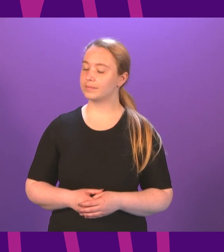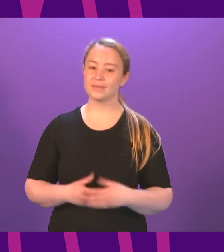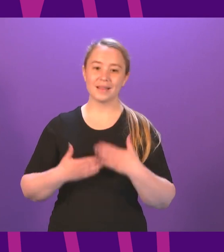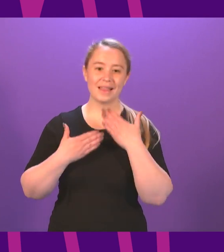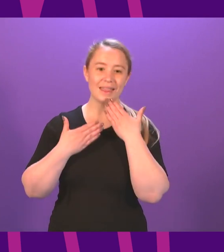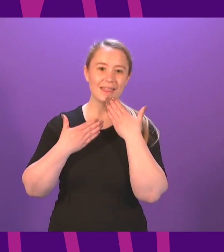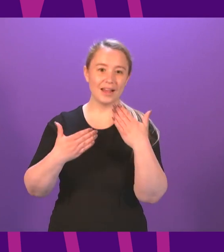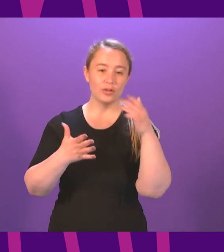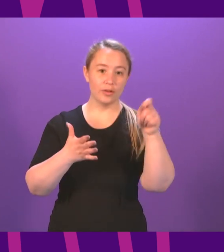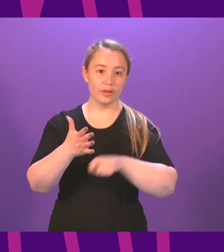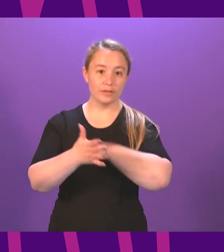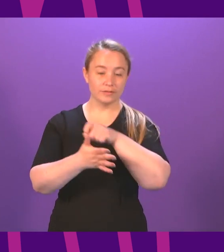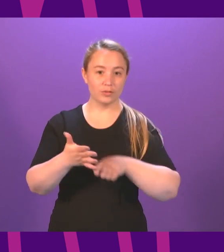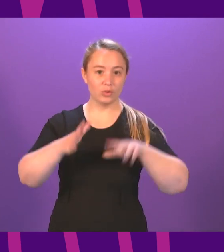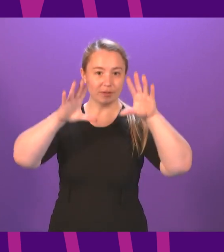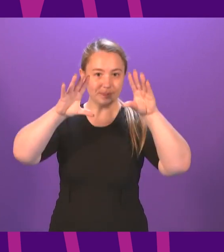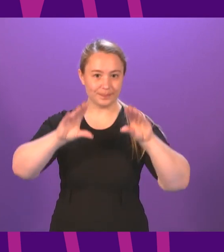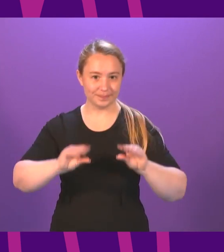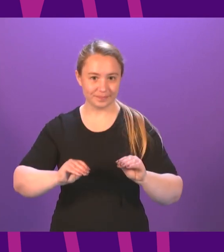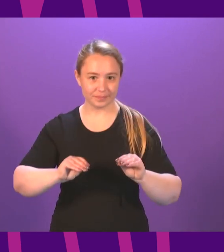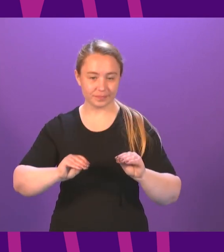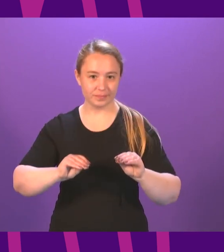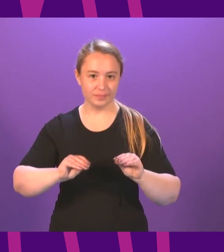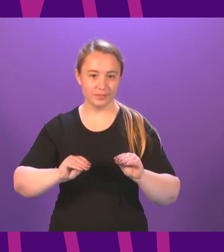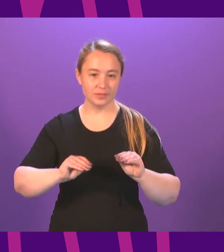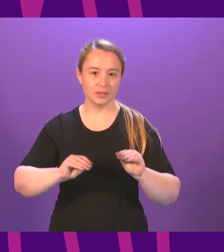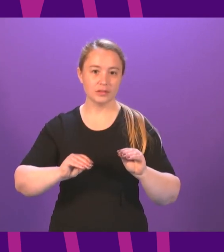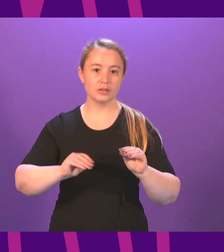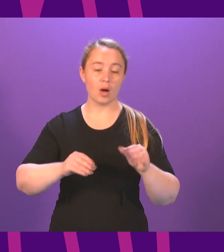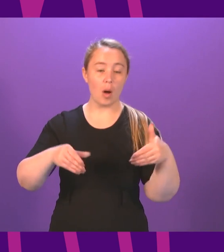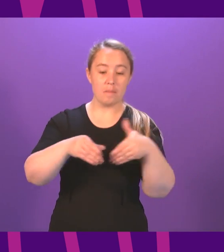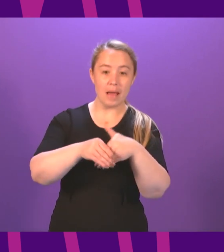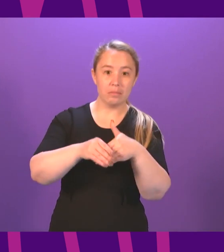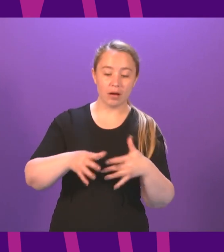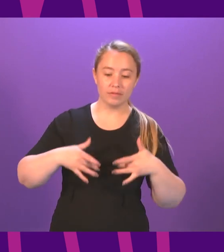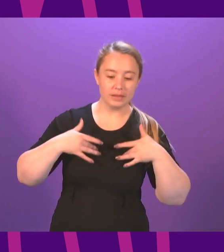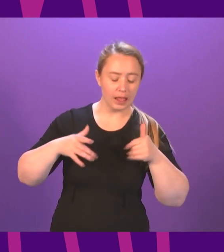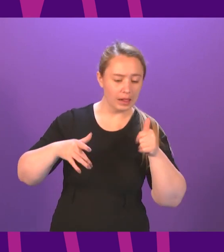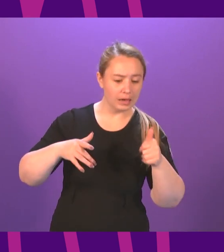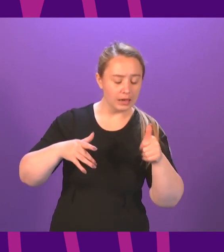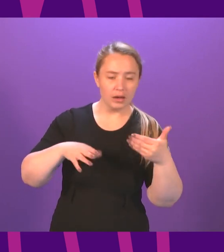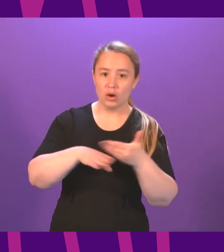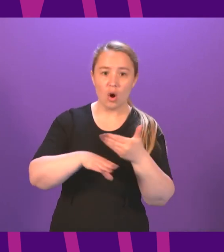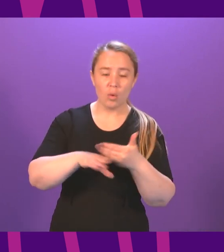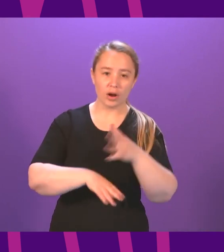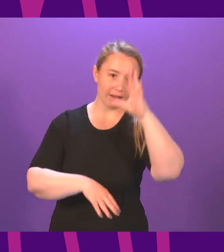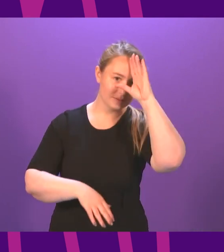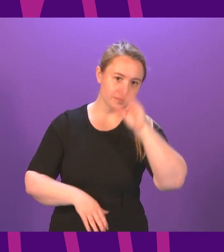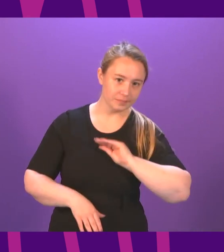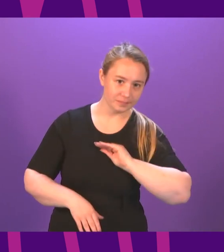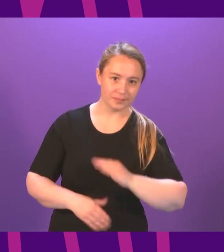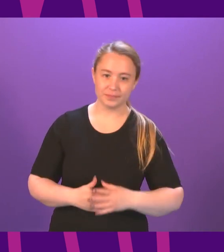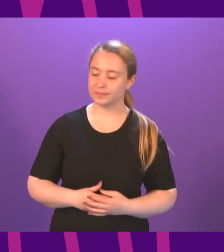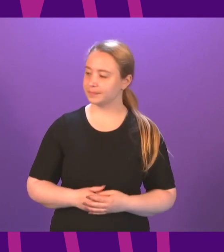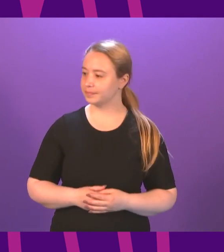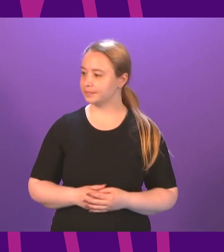Thank you. The voting time has ended. Again, could any member who believes they were unable to cast their vote please advise that they wish to make a point